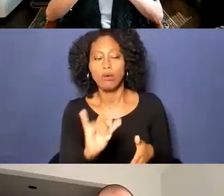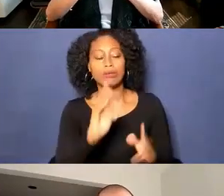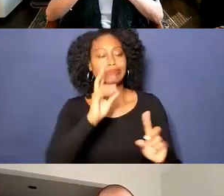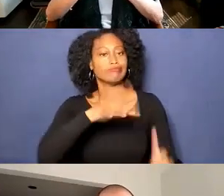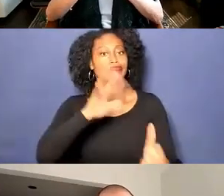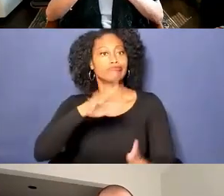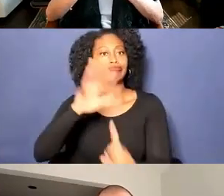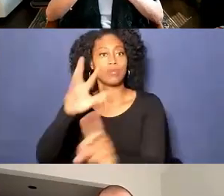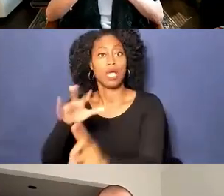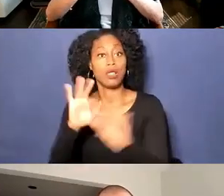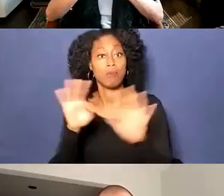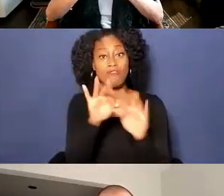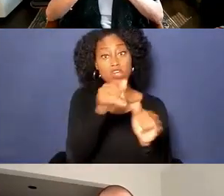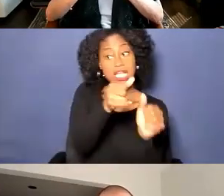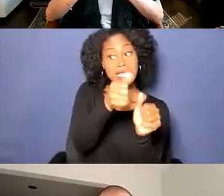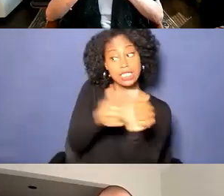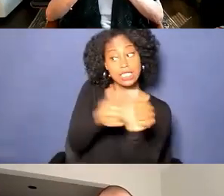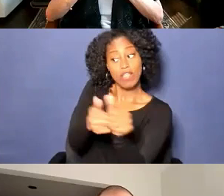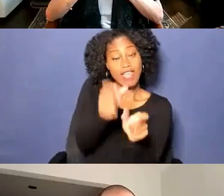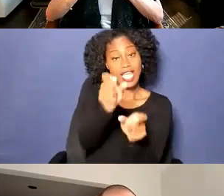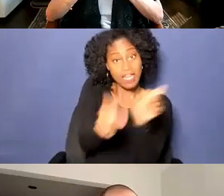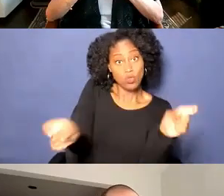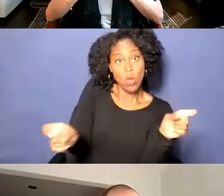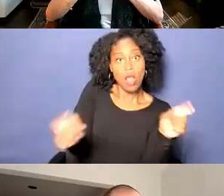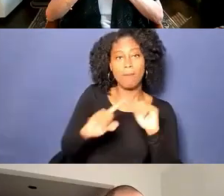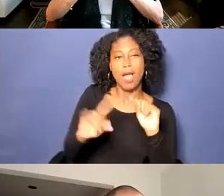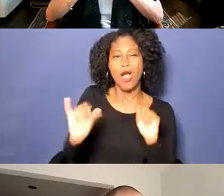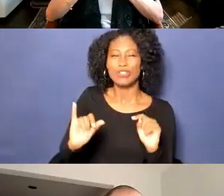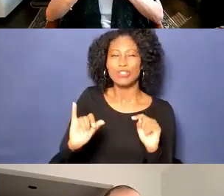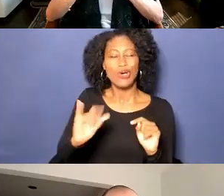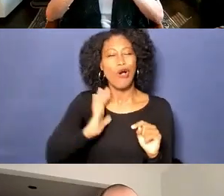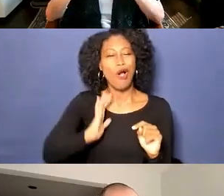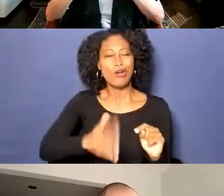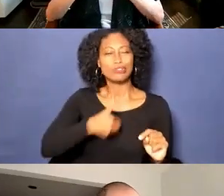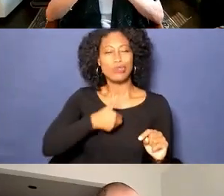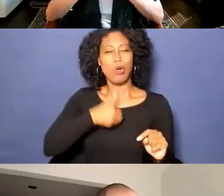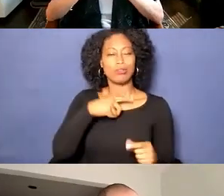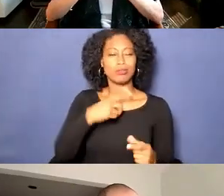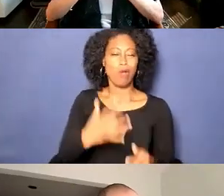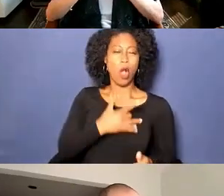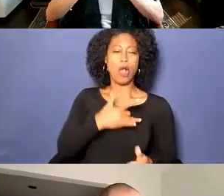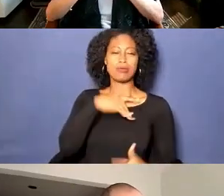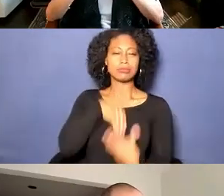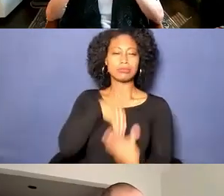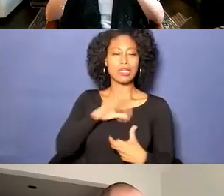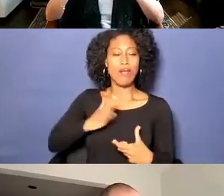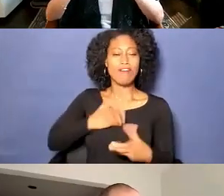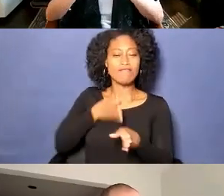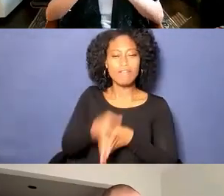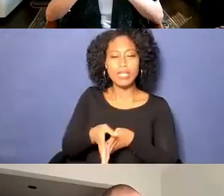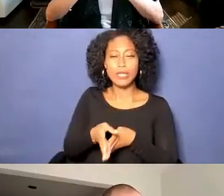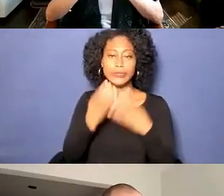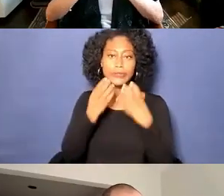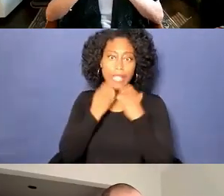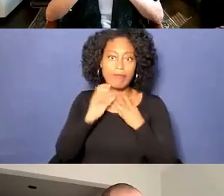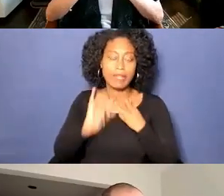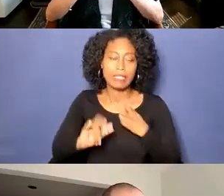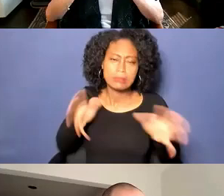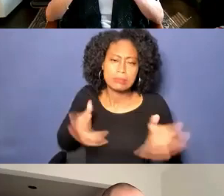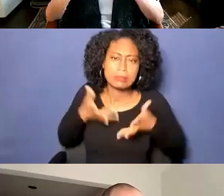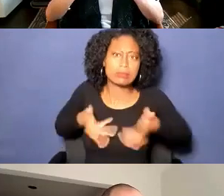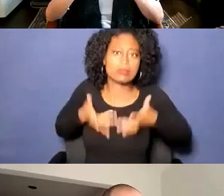the heart and soul of our field. The program has fostered important substantive